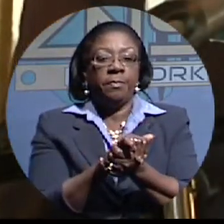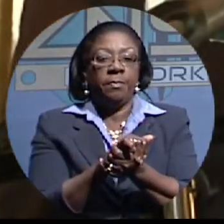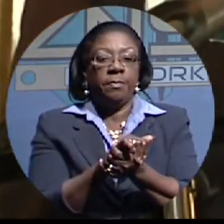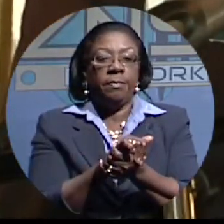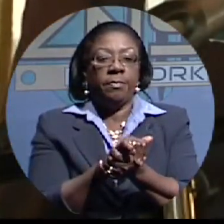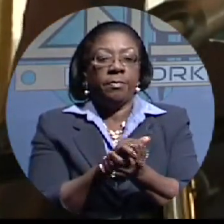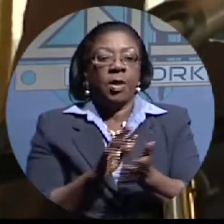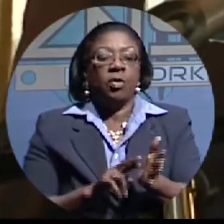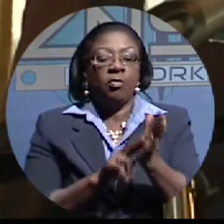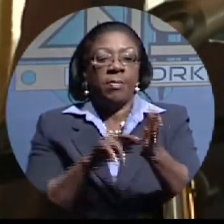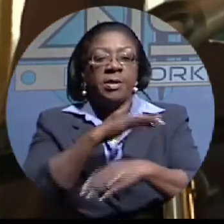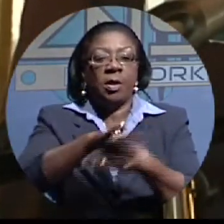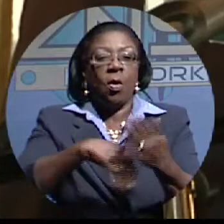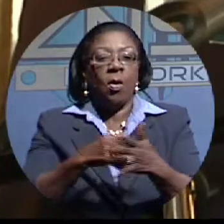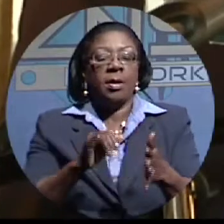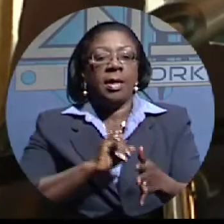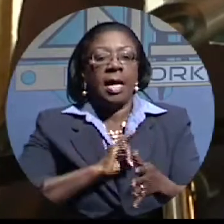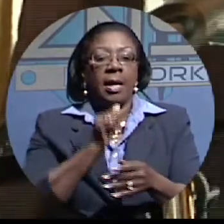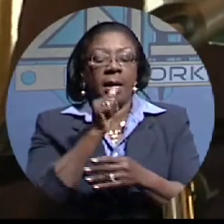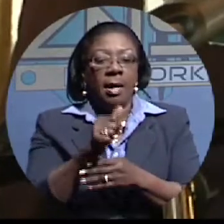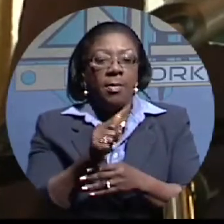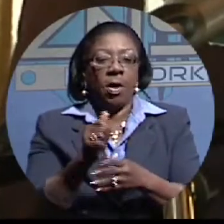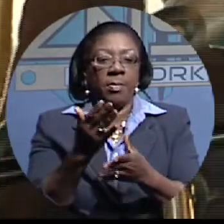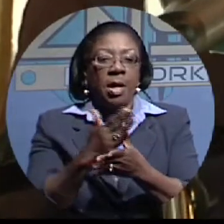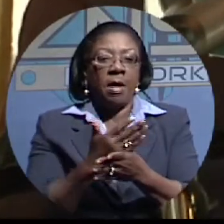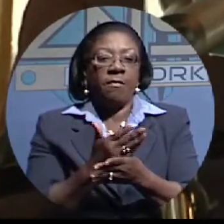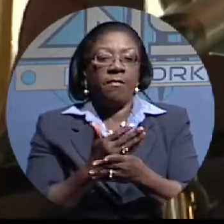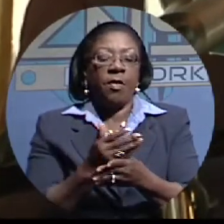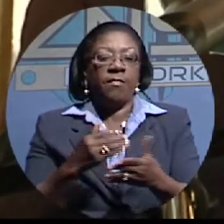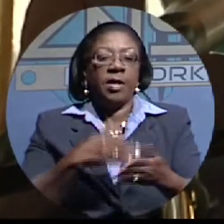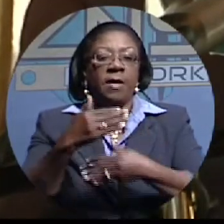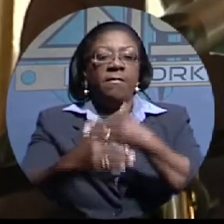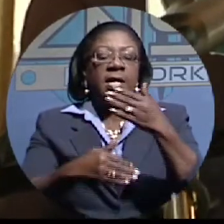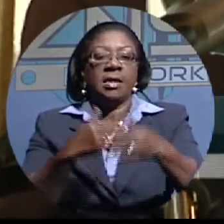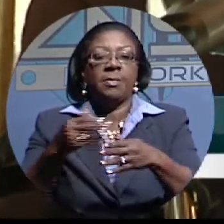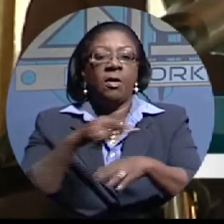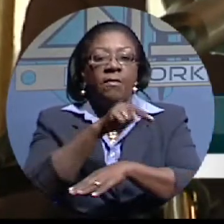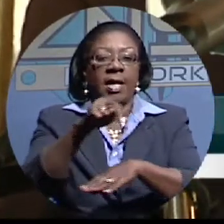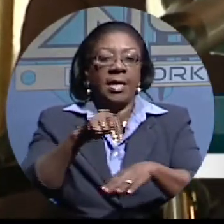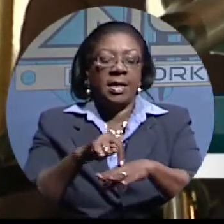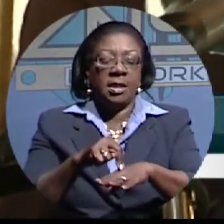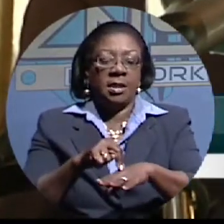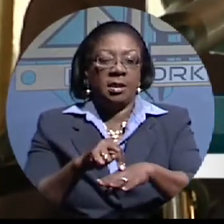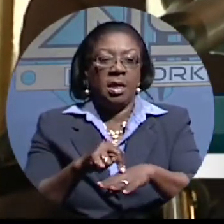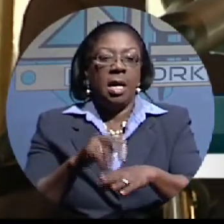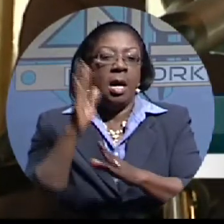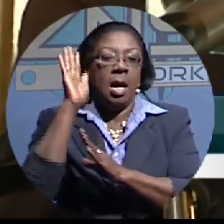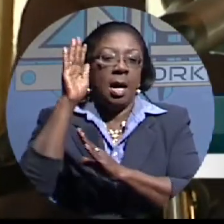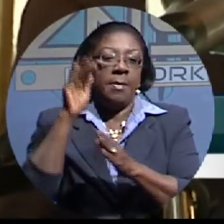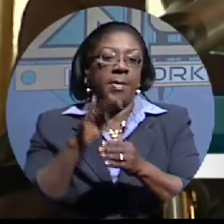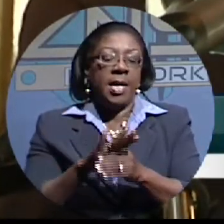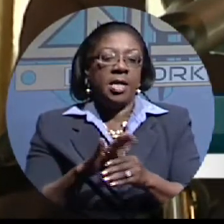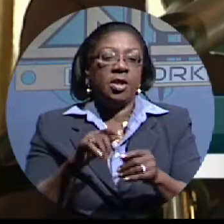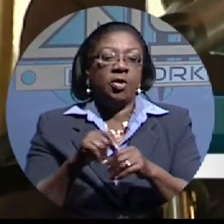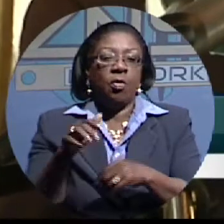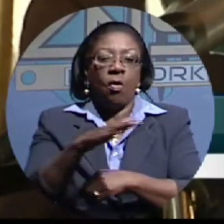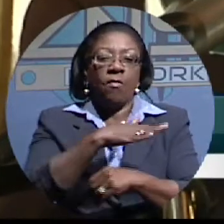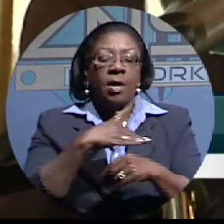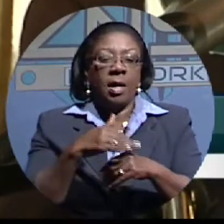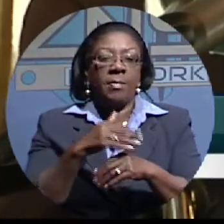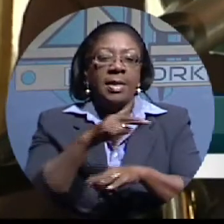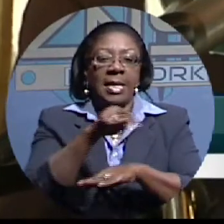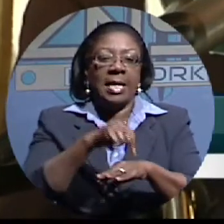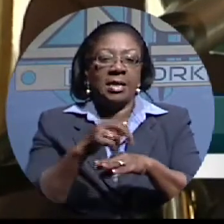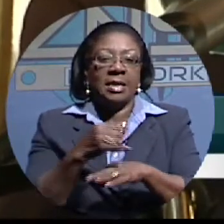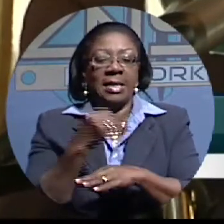To represent all that I am on behalf of the advancement of our nation and our people, I pledge to constantly seek to overcome national